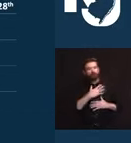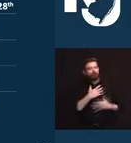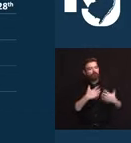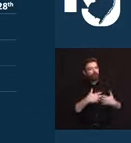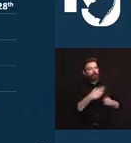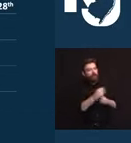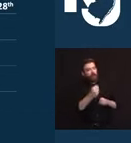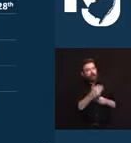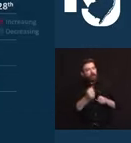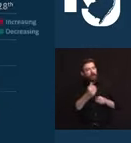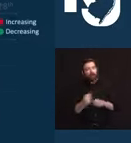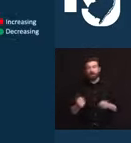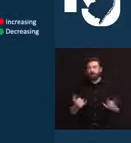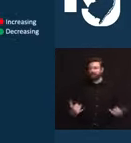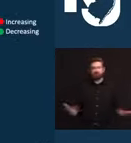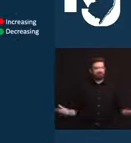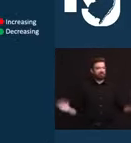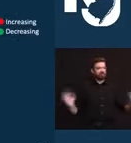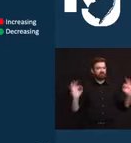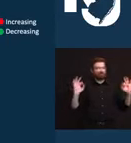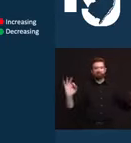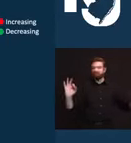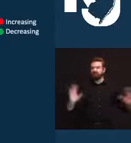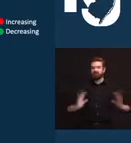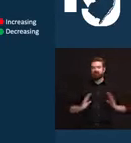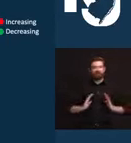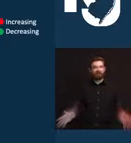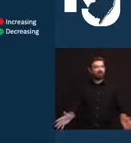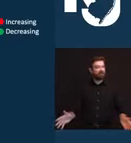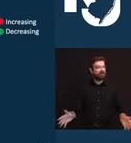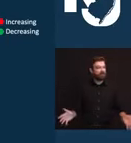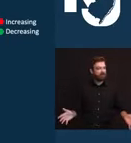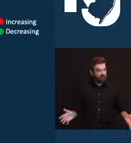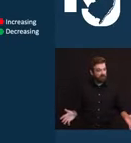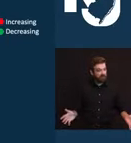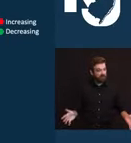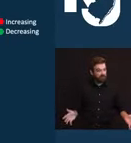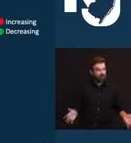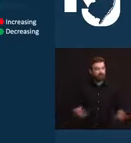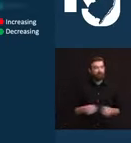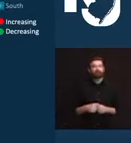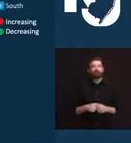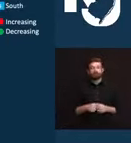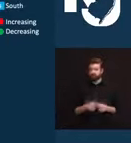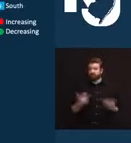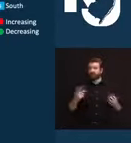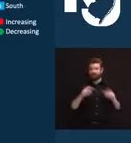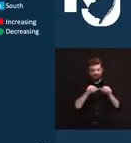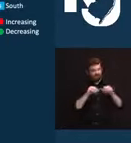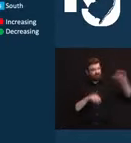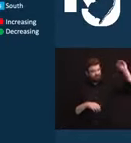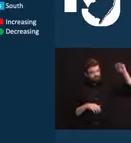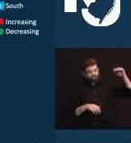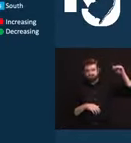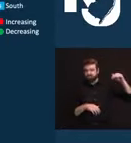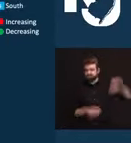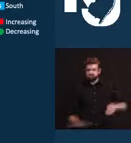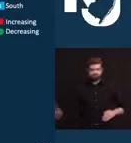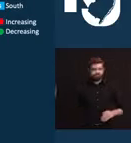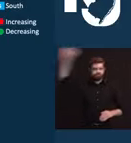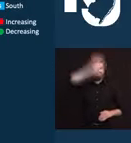these trends sustained, and sustained statewide, I might add. And that's why we've remained confident over this time that we can safely move